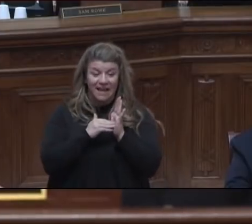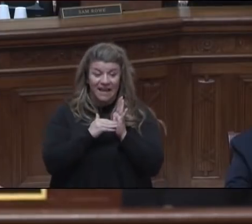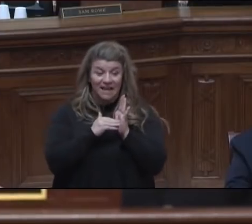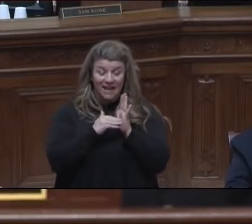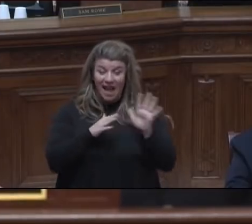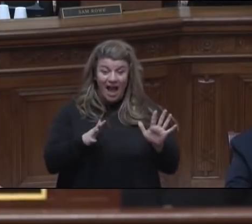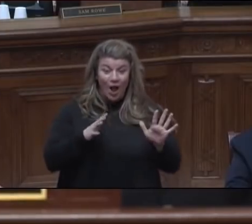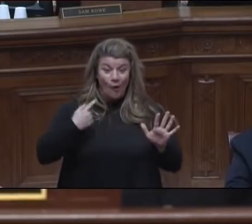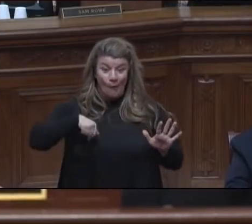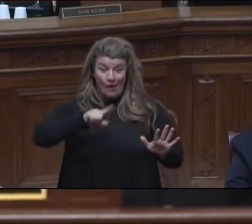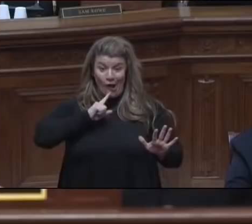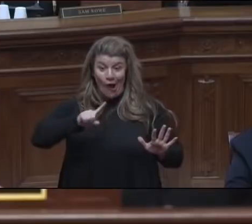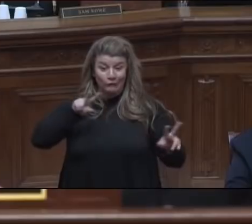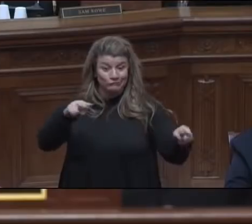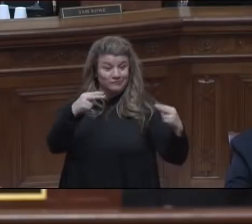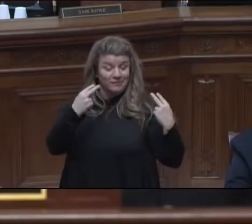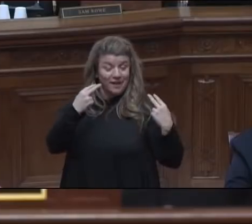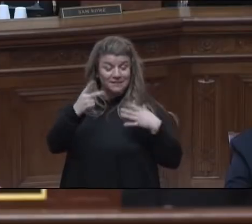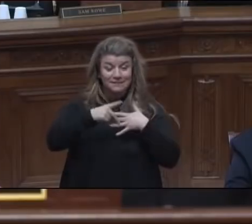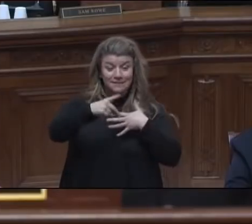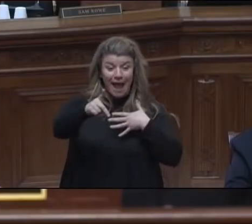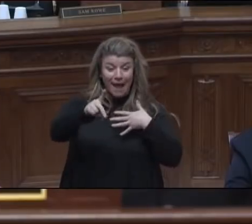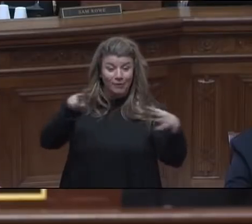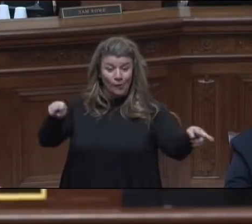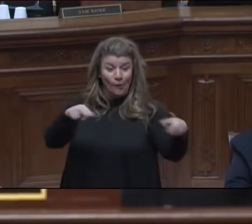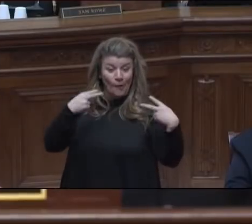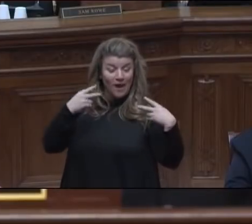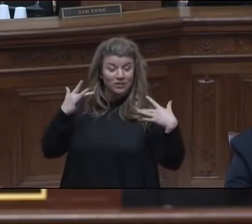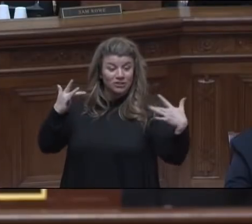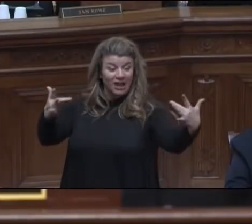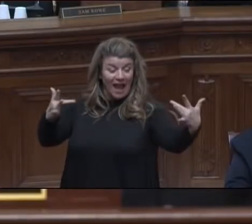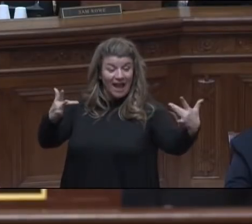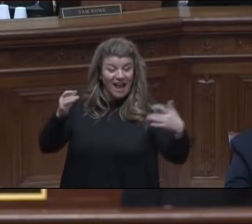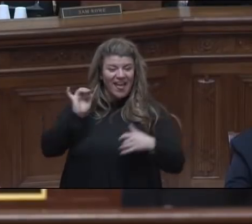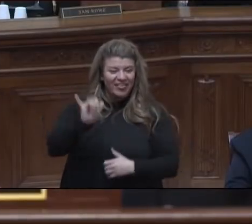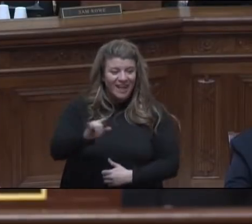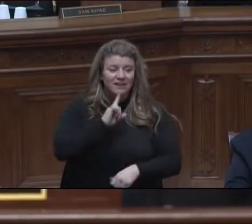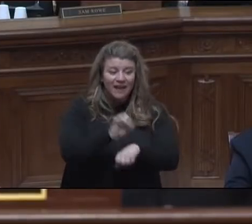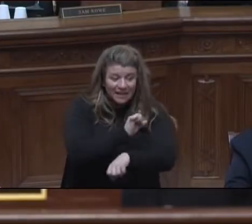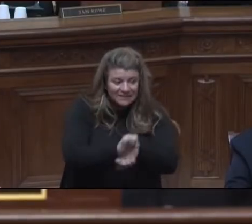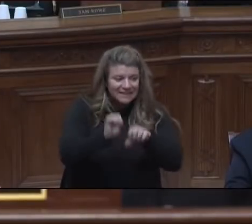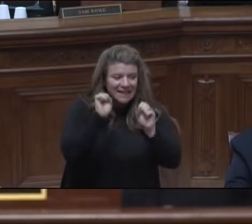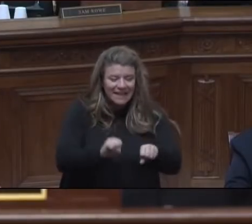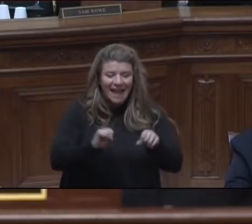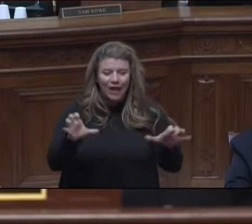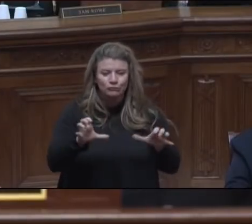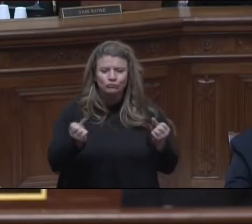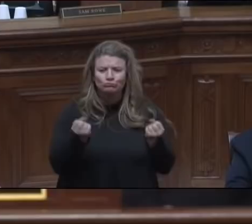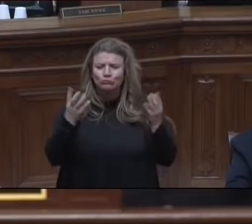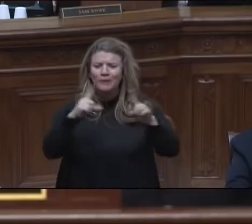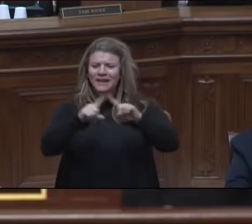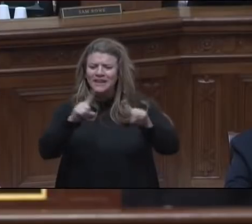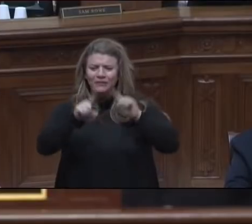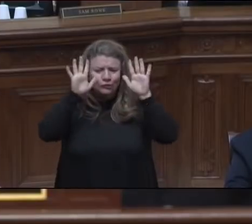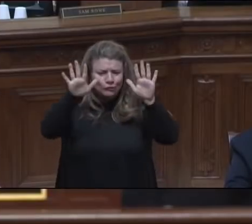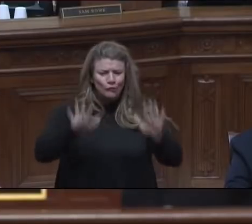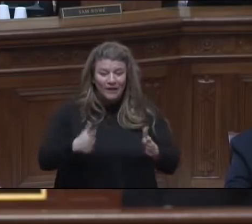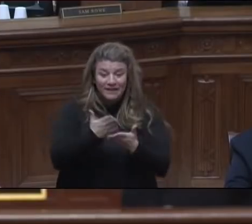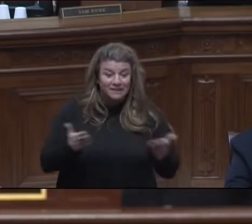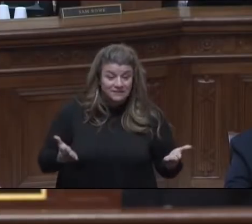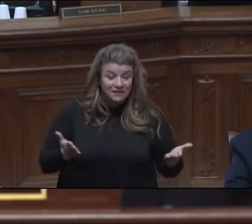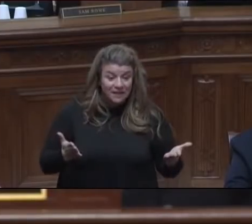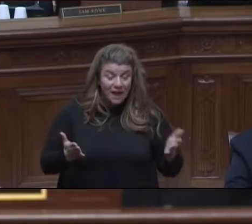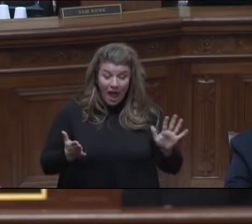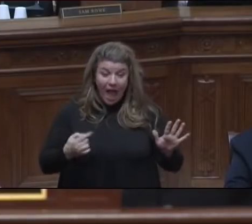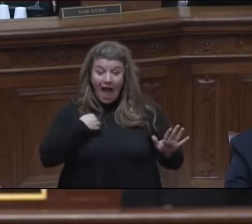that diamond in the rough. We're the diamond in the rough that absolutely can do all kinds of greatness. I mean,